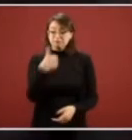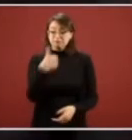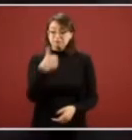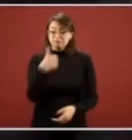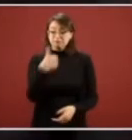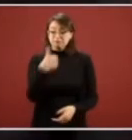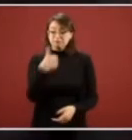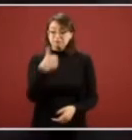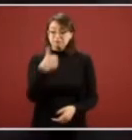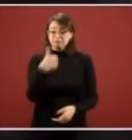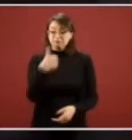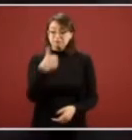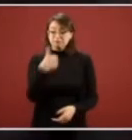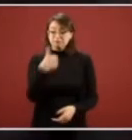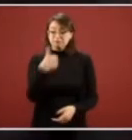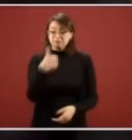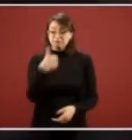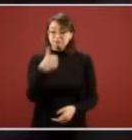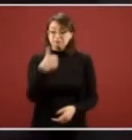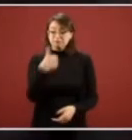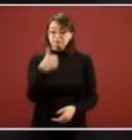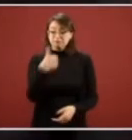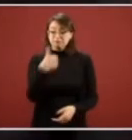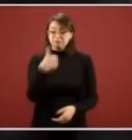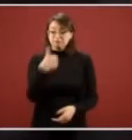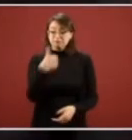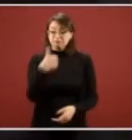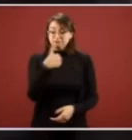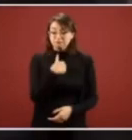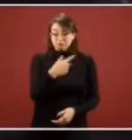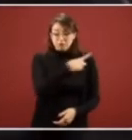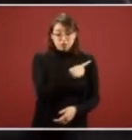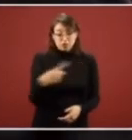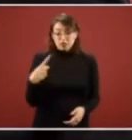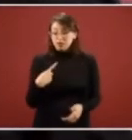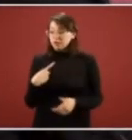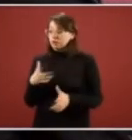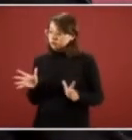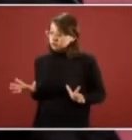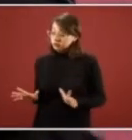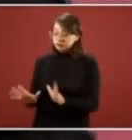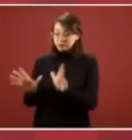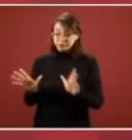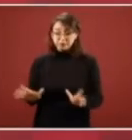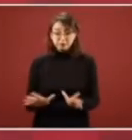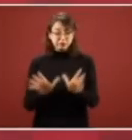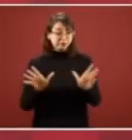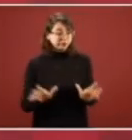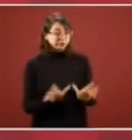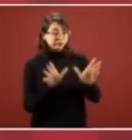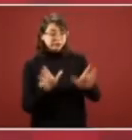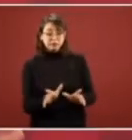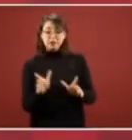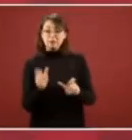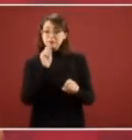And it is up to me to encourage everyone. Para que quienes me ayudan